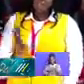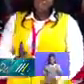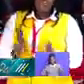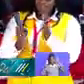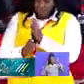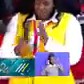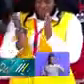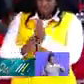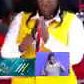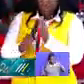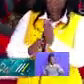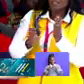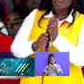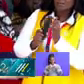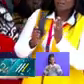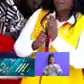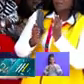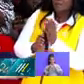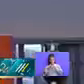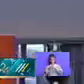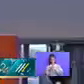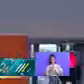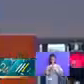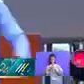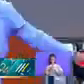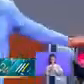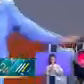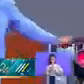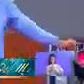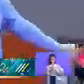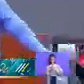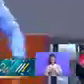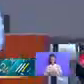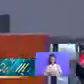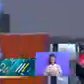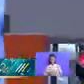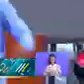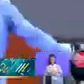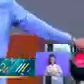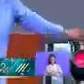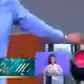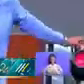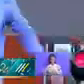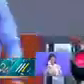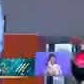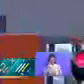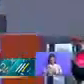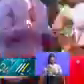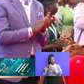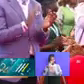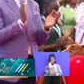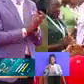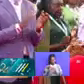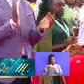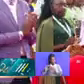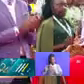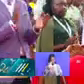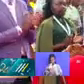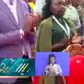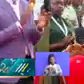hand and as I begin to pray out out